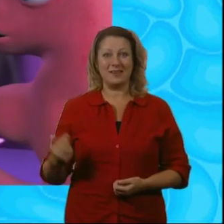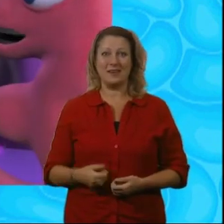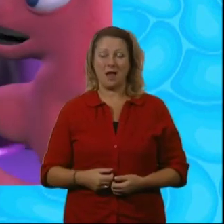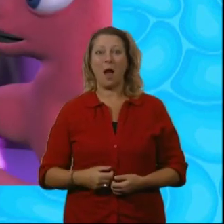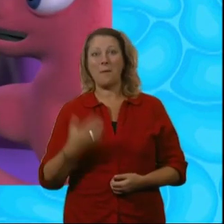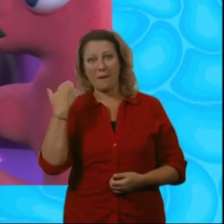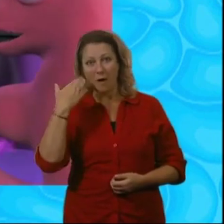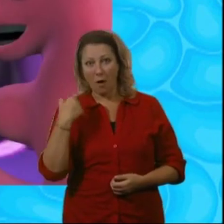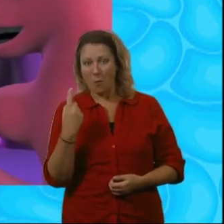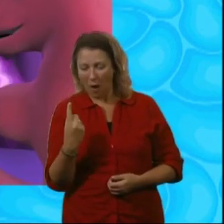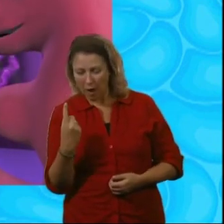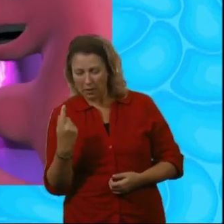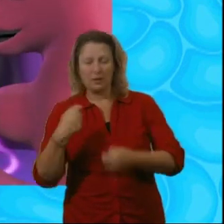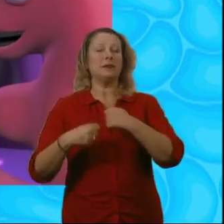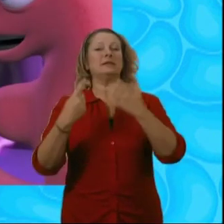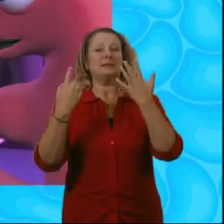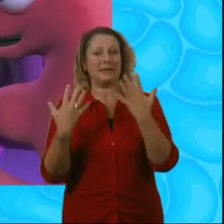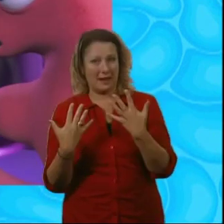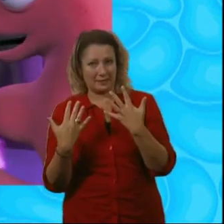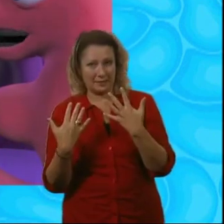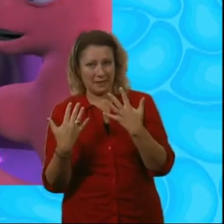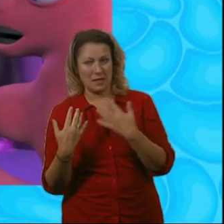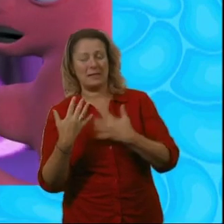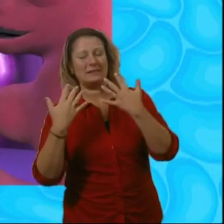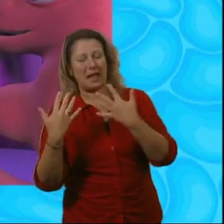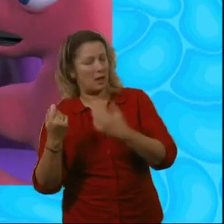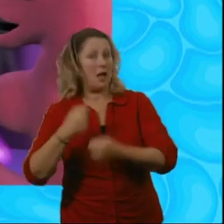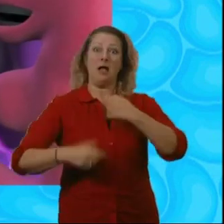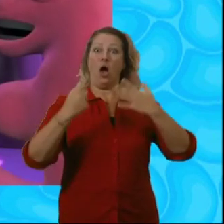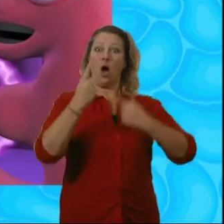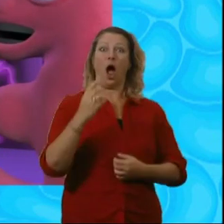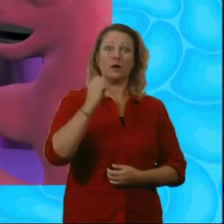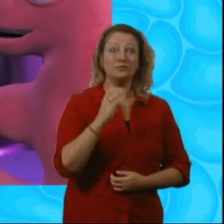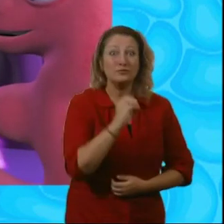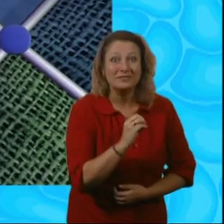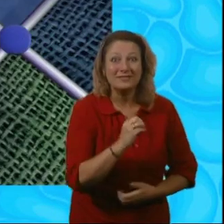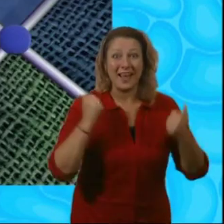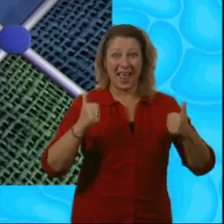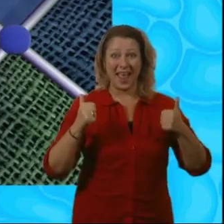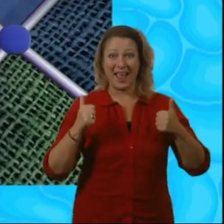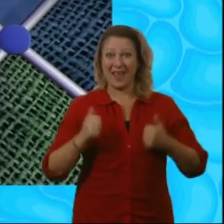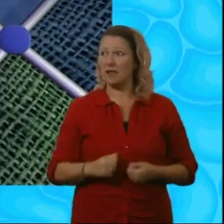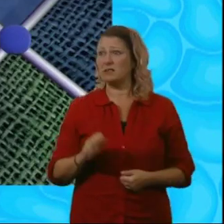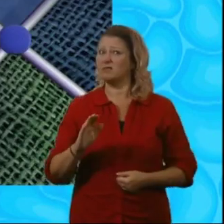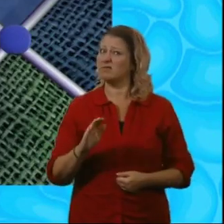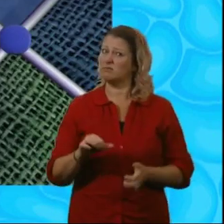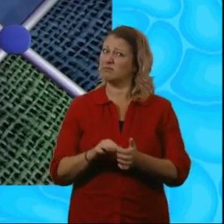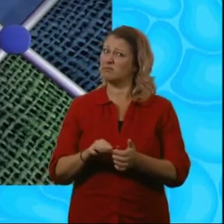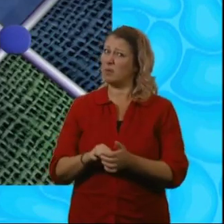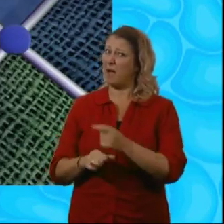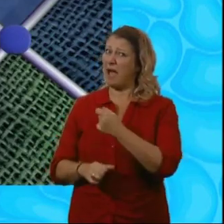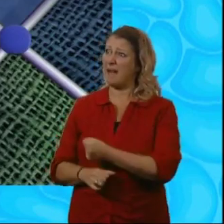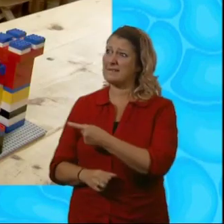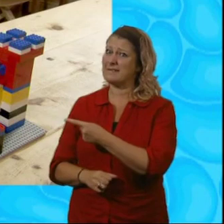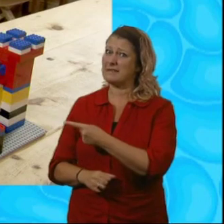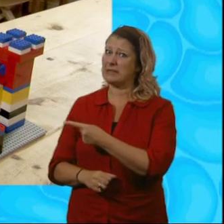turned 1 into 10 and 10 into 100. Hooray! Yay! Sorry, but there's more